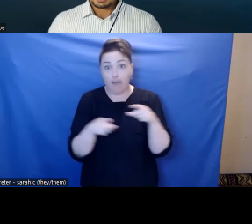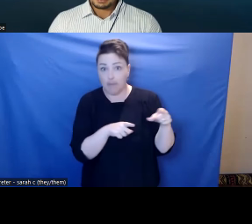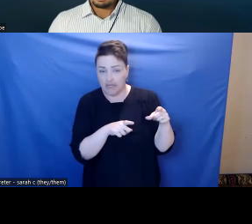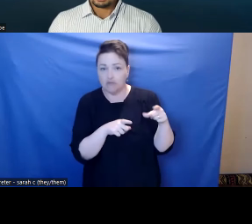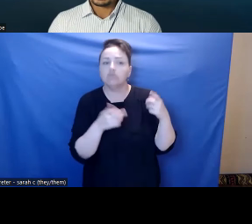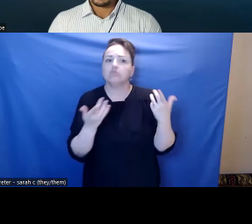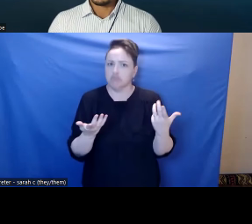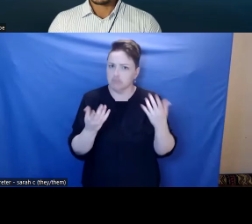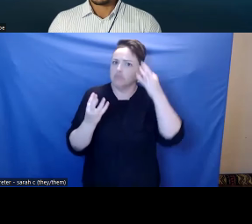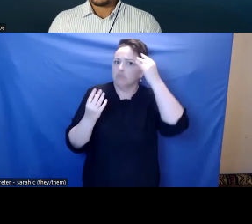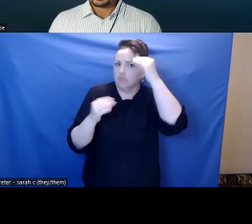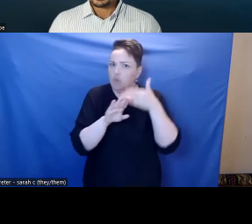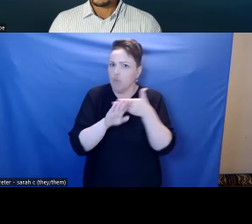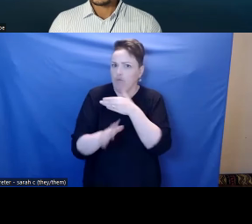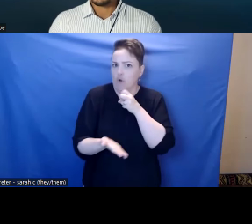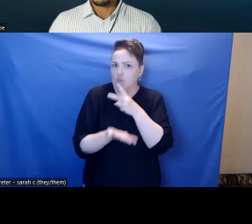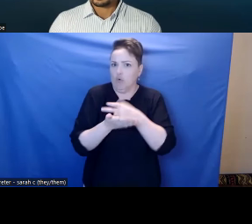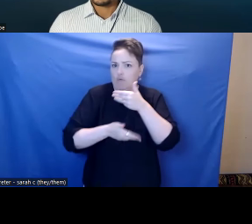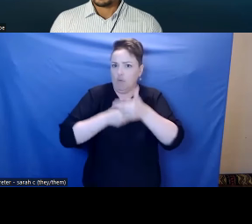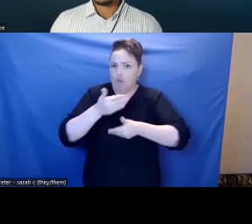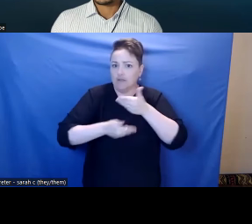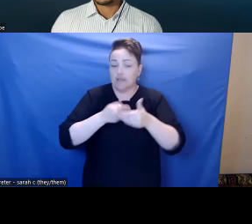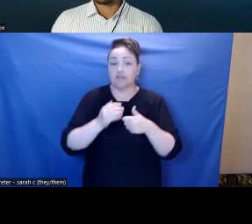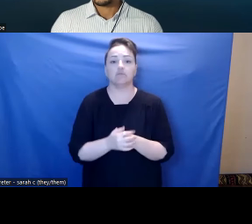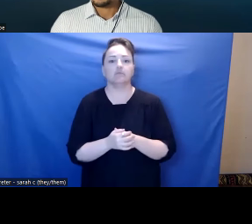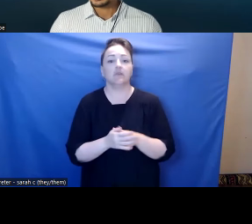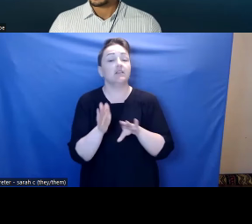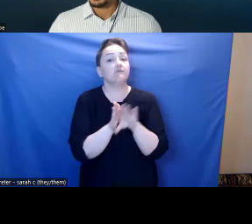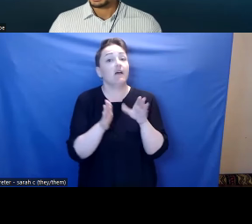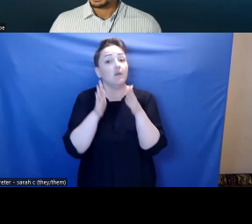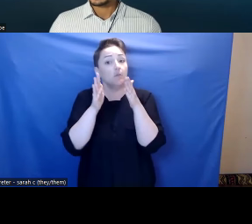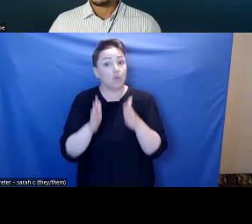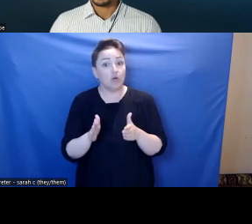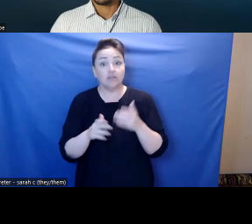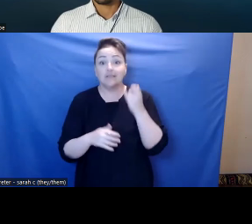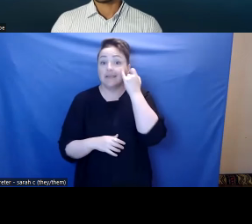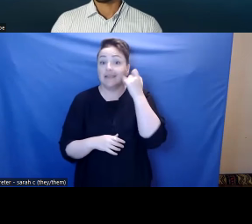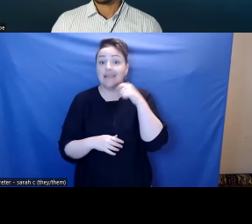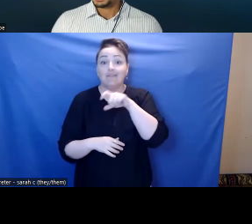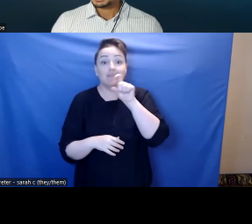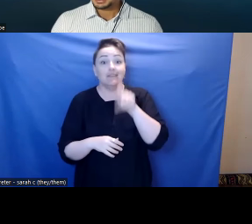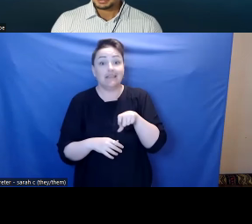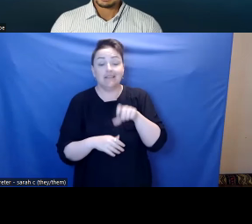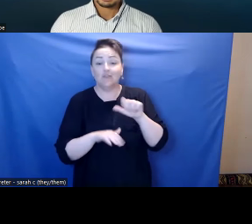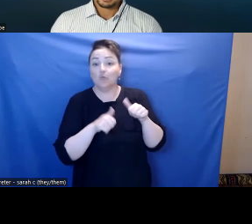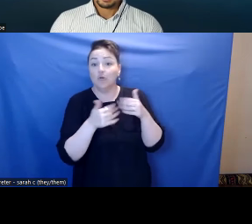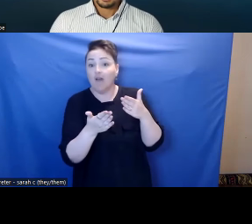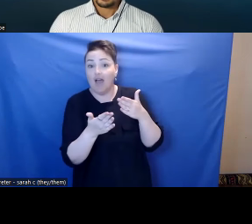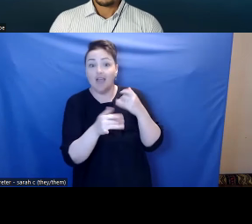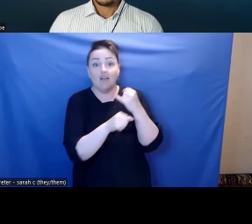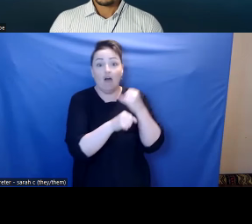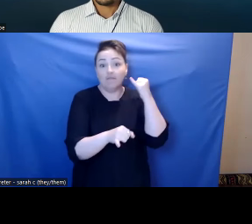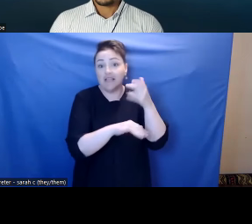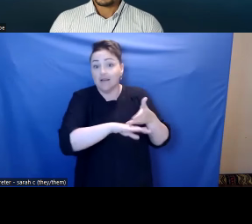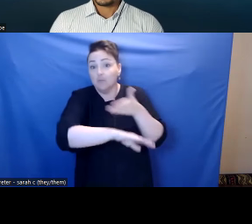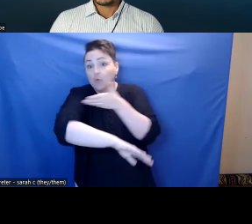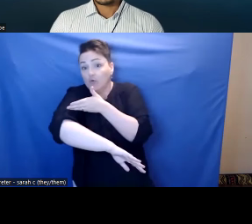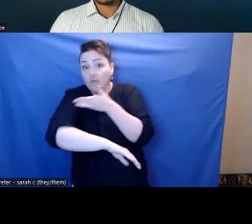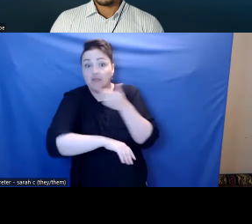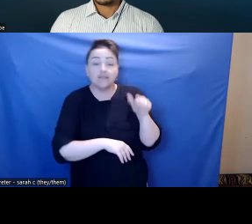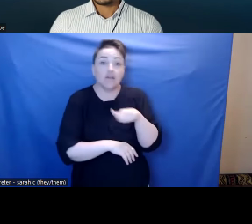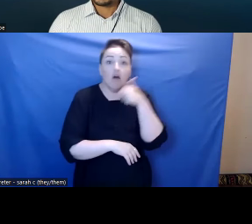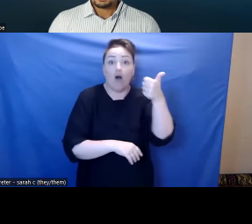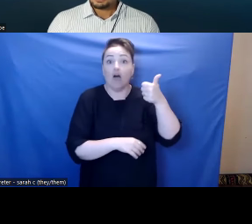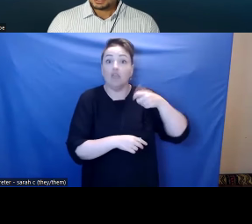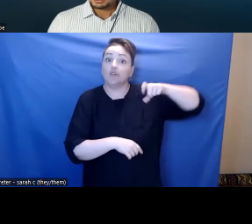So for example, are developers required to provide offsite improvements or amenities that may increase permitting times? Either clear guidelines